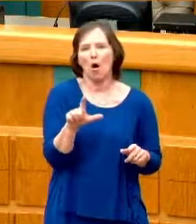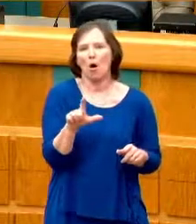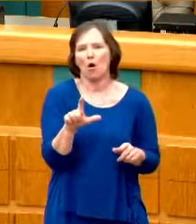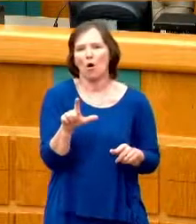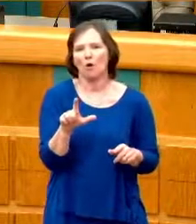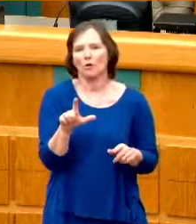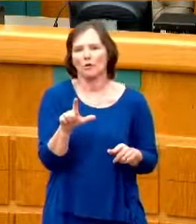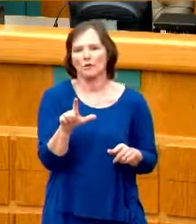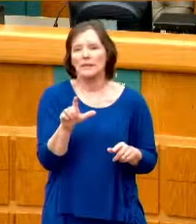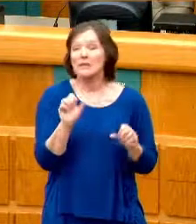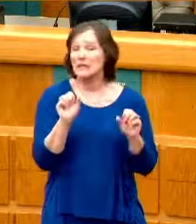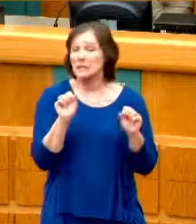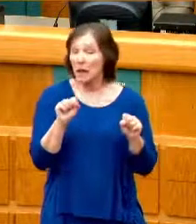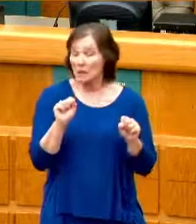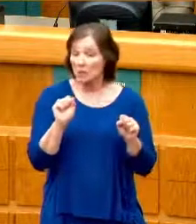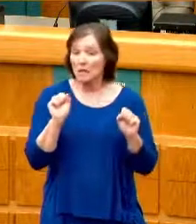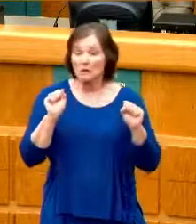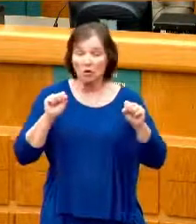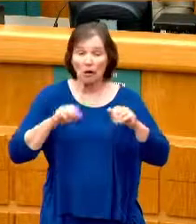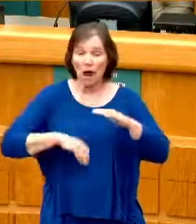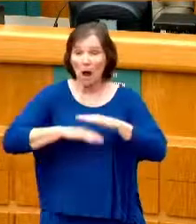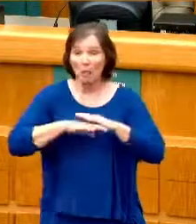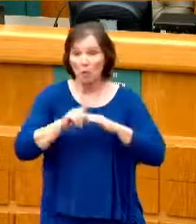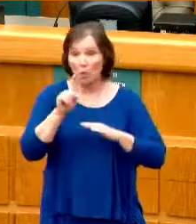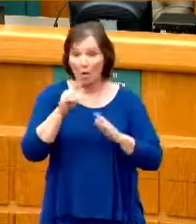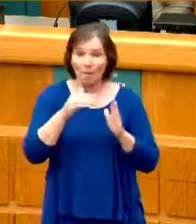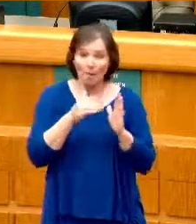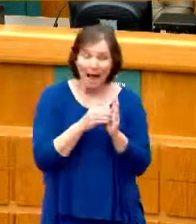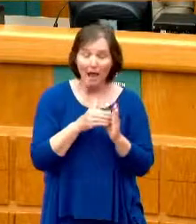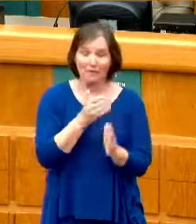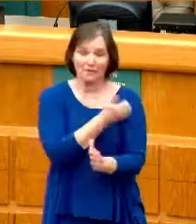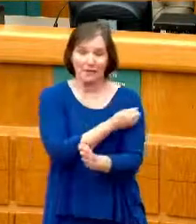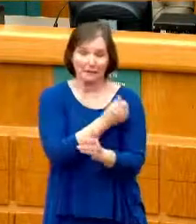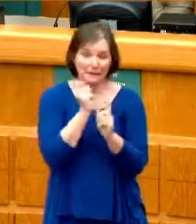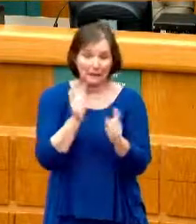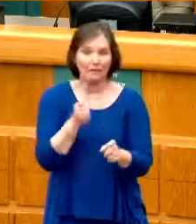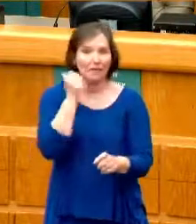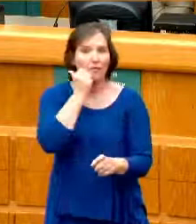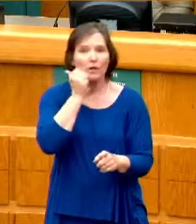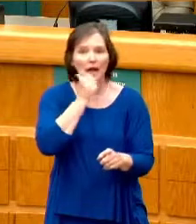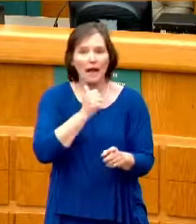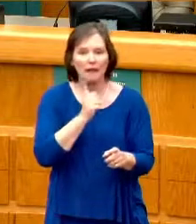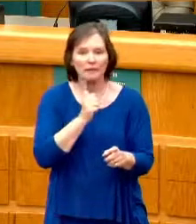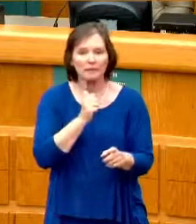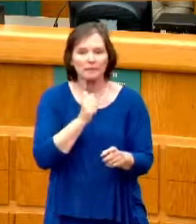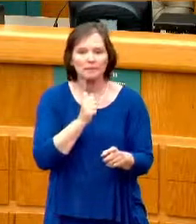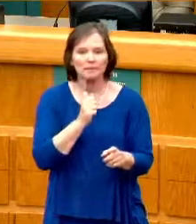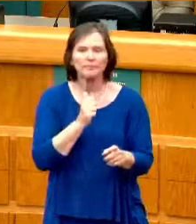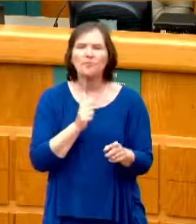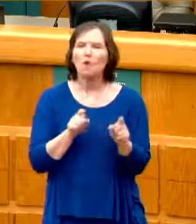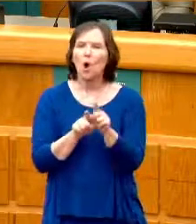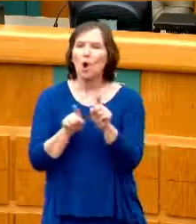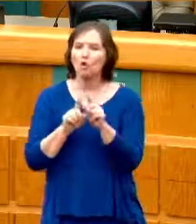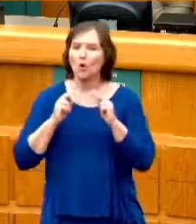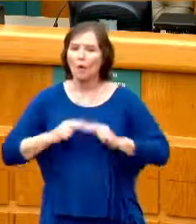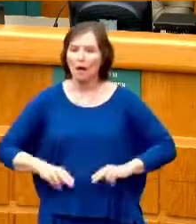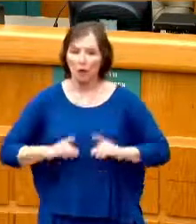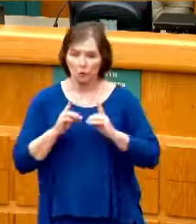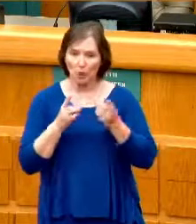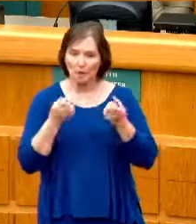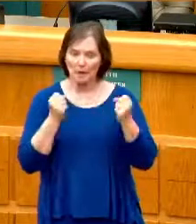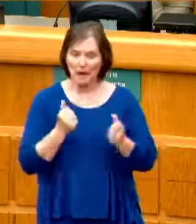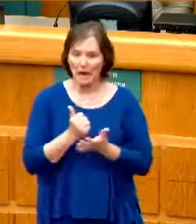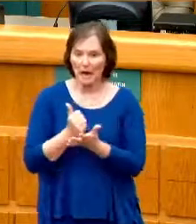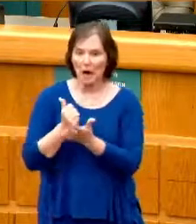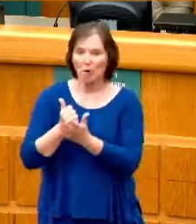administer 1,000 vaccines a day. We also can help our other providers. As Driscoll makes their transition or Spawn makes